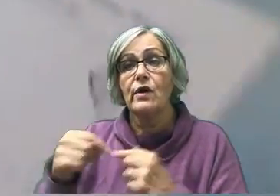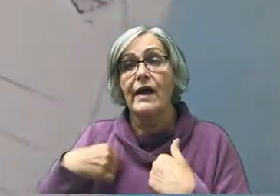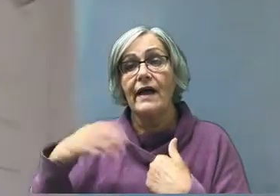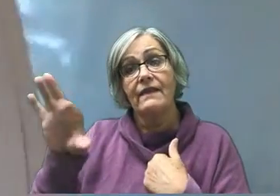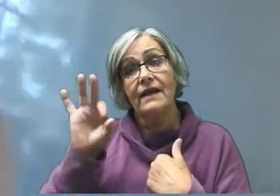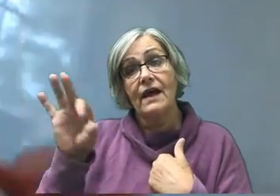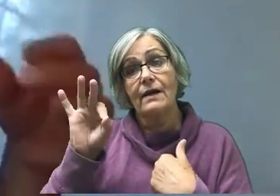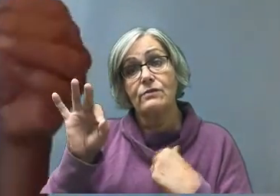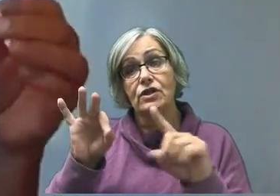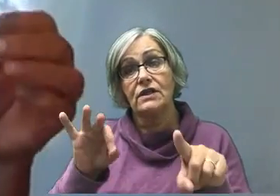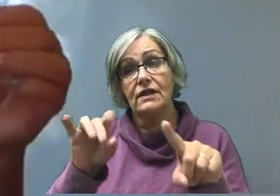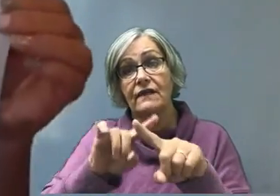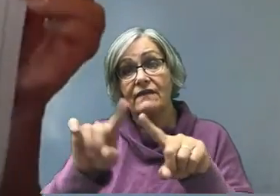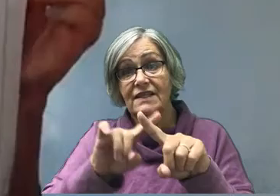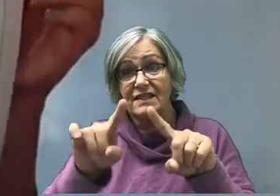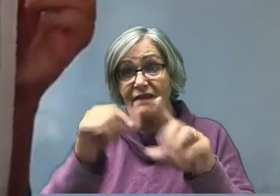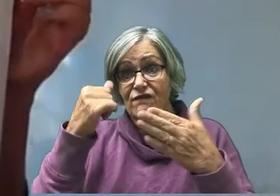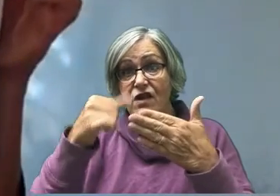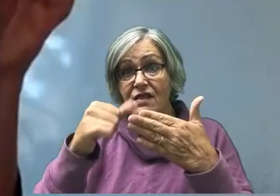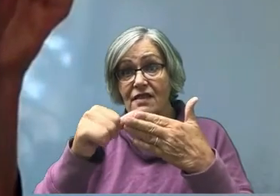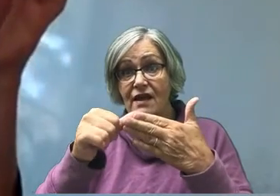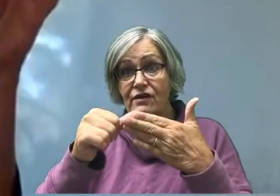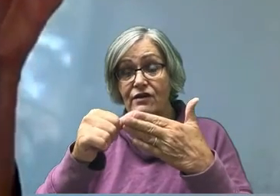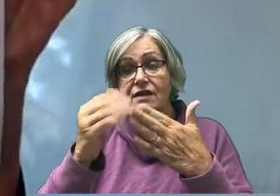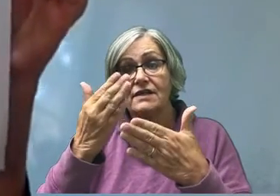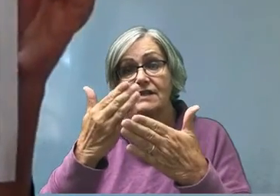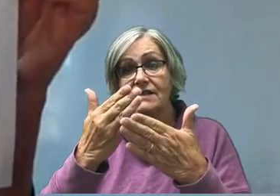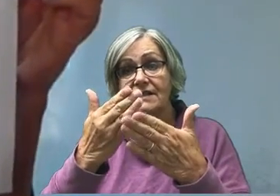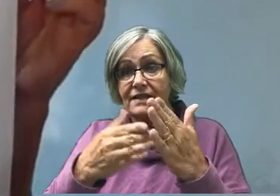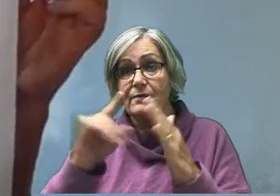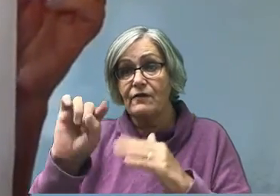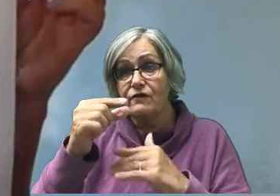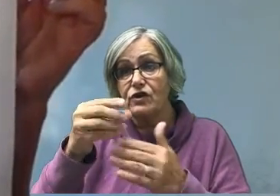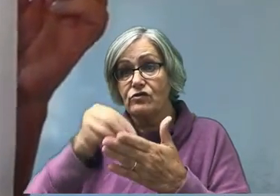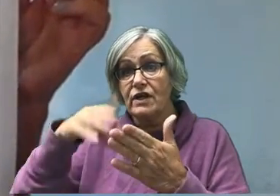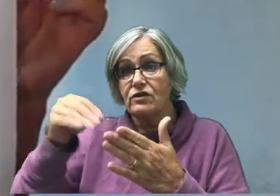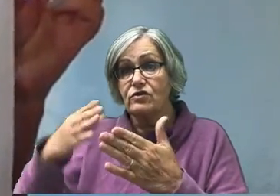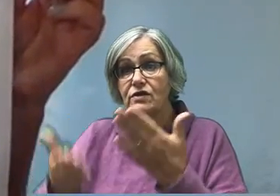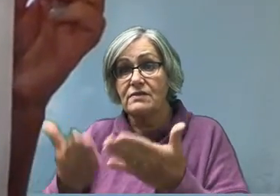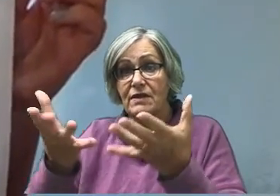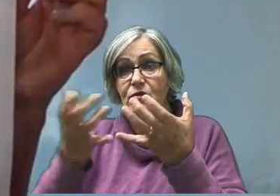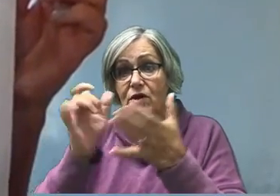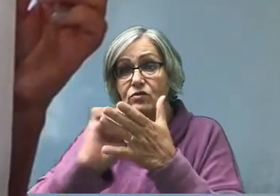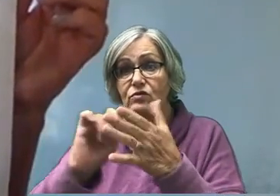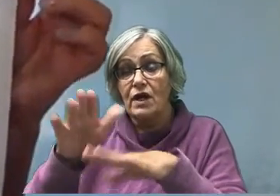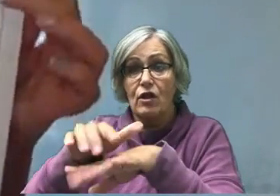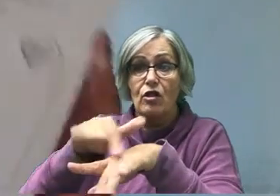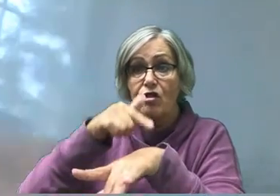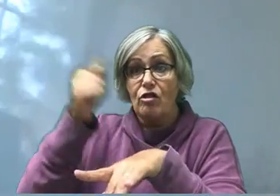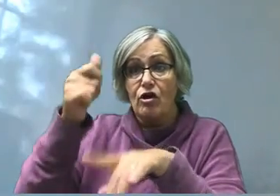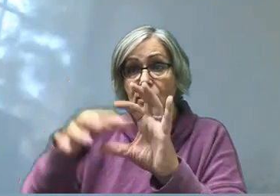the option to write this one. Some of my first graders might have chosen to write longer